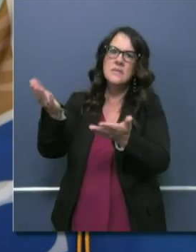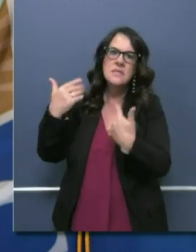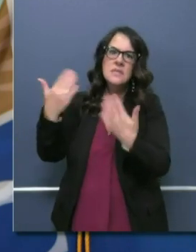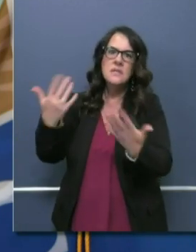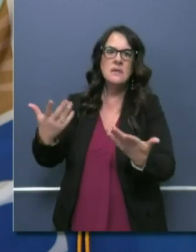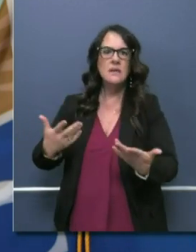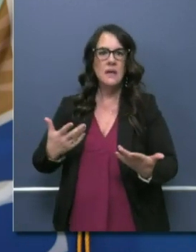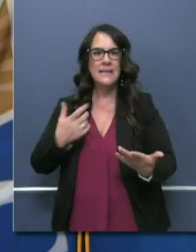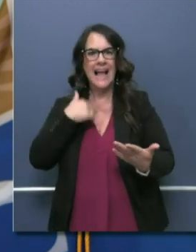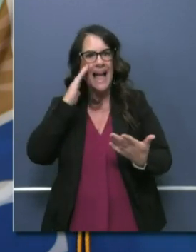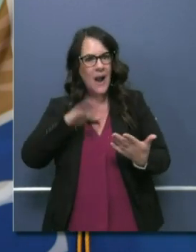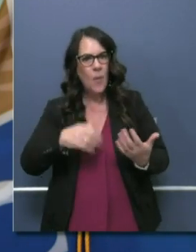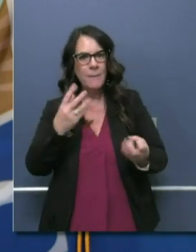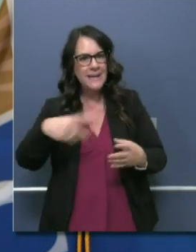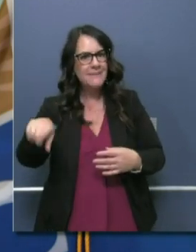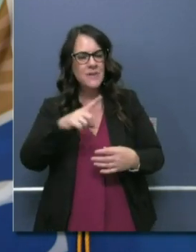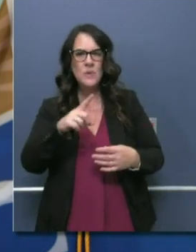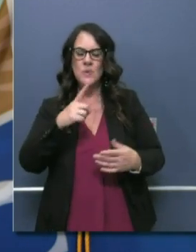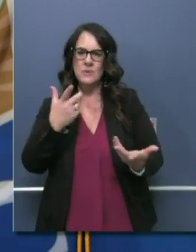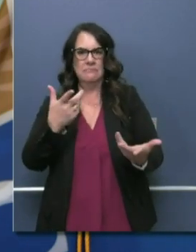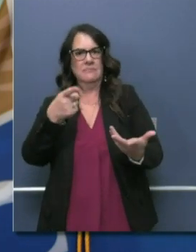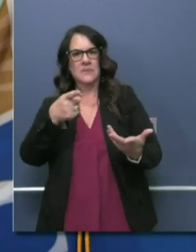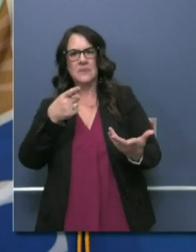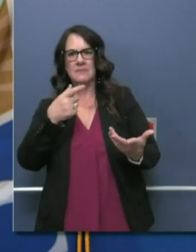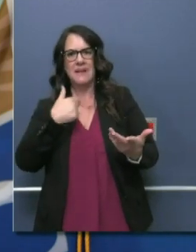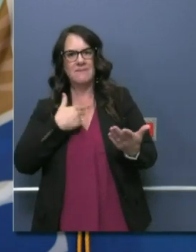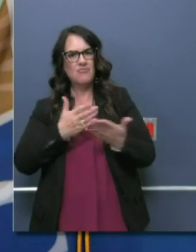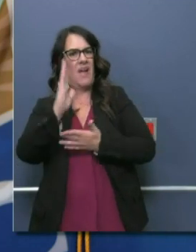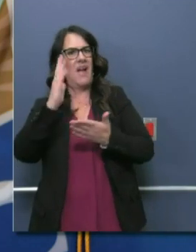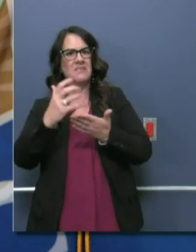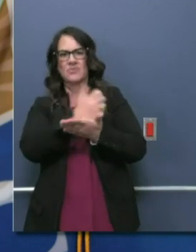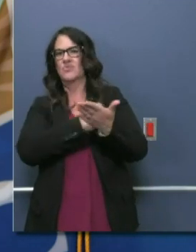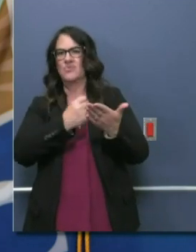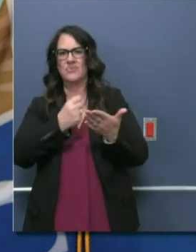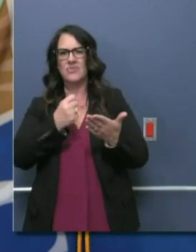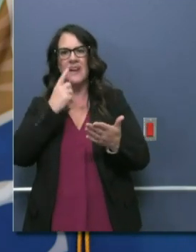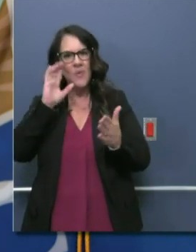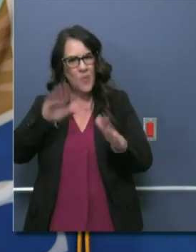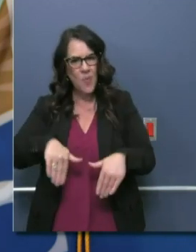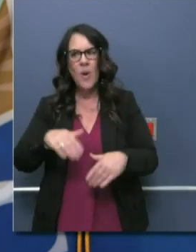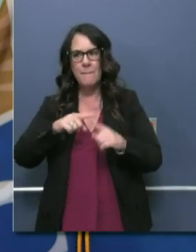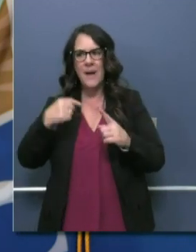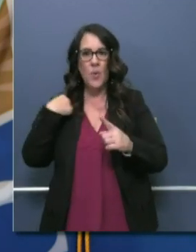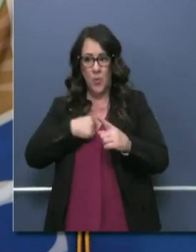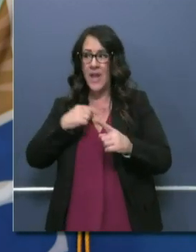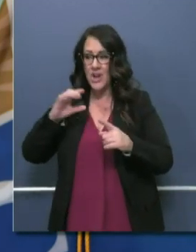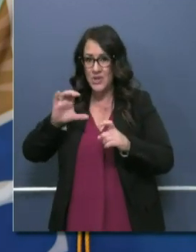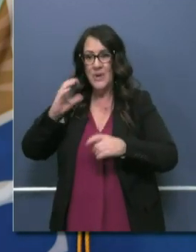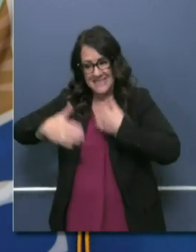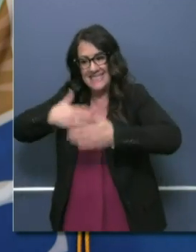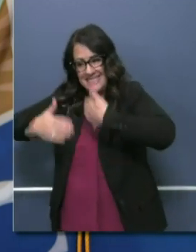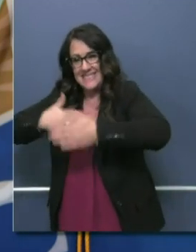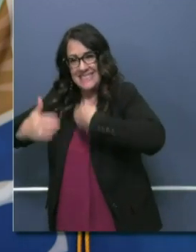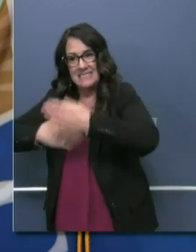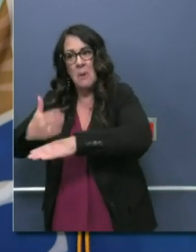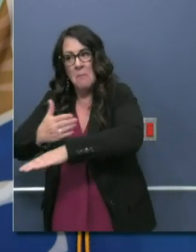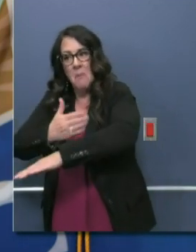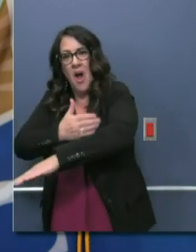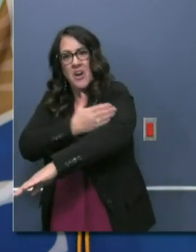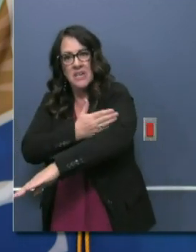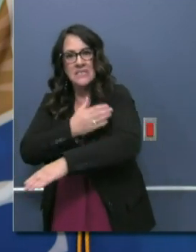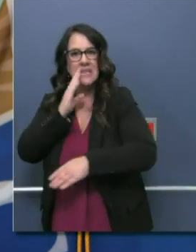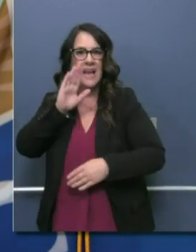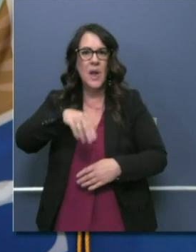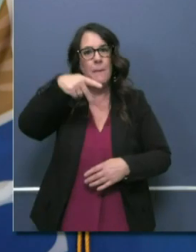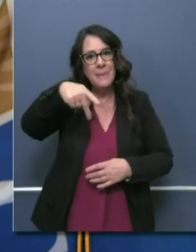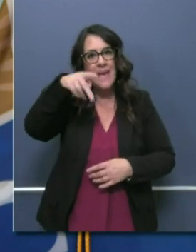people deserve and demand, but it is substantial progress. The PUA process, I know,